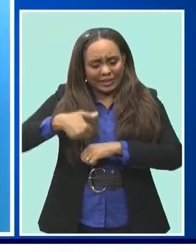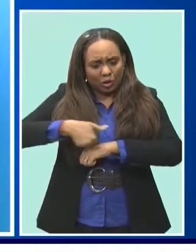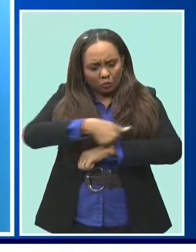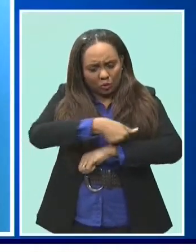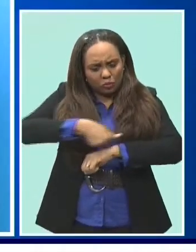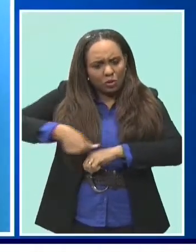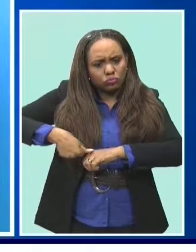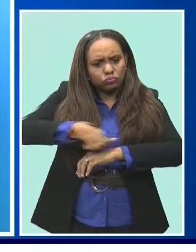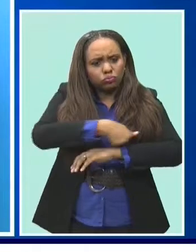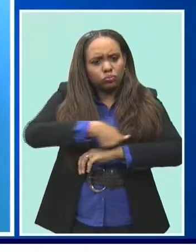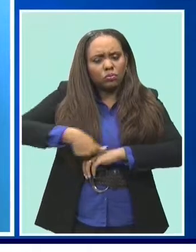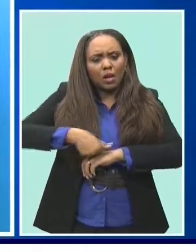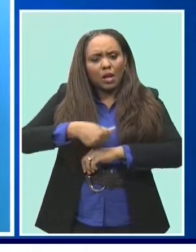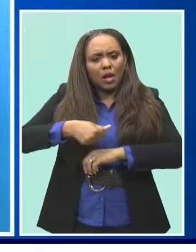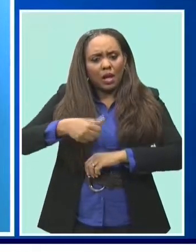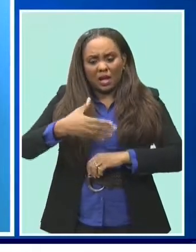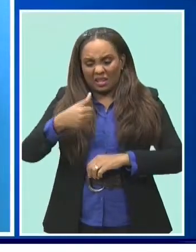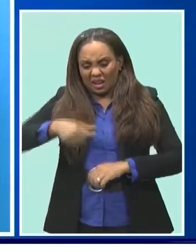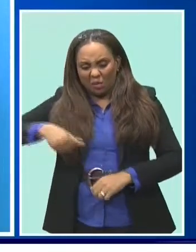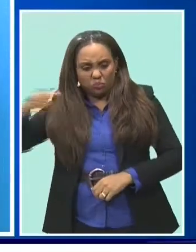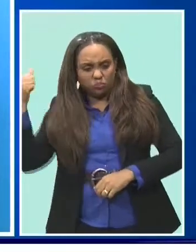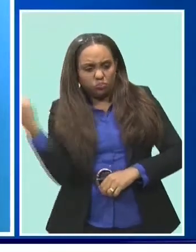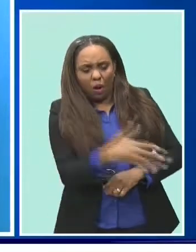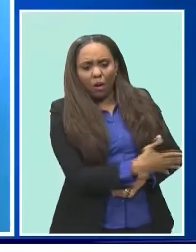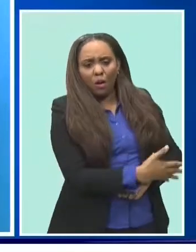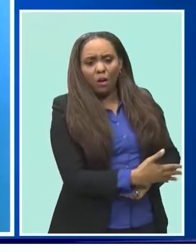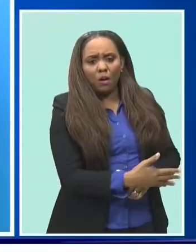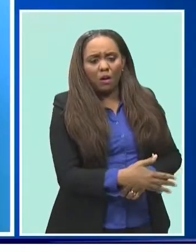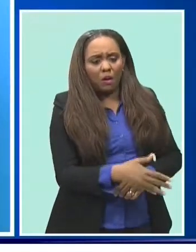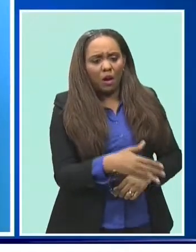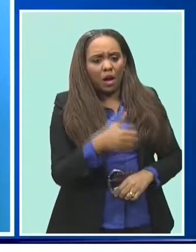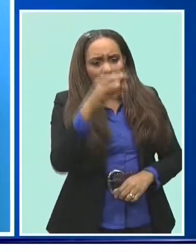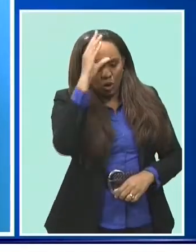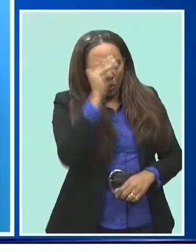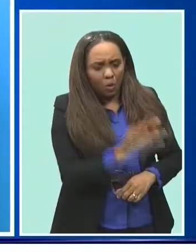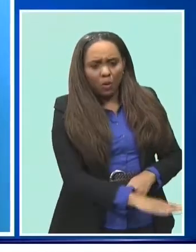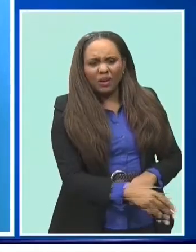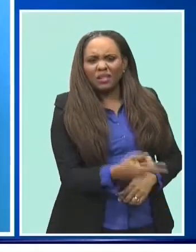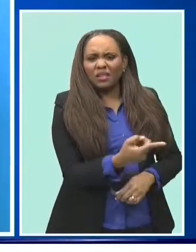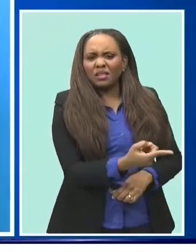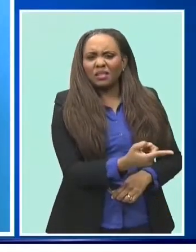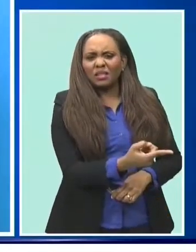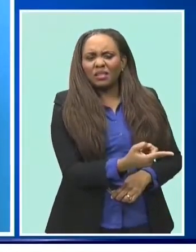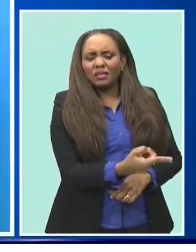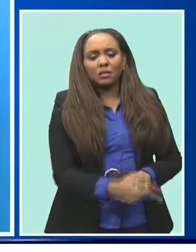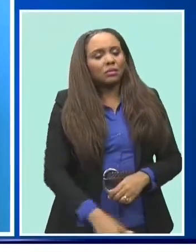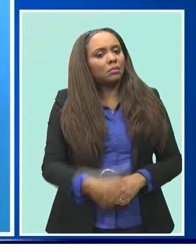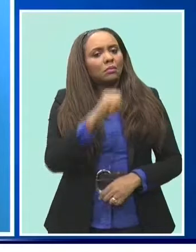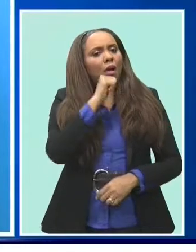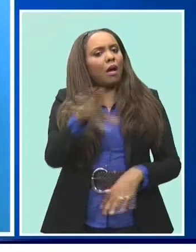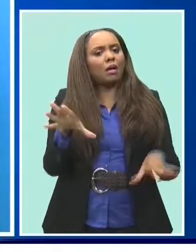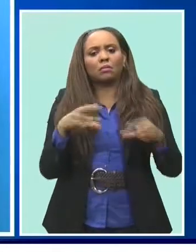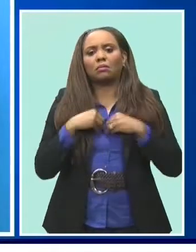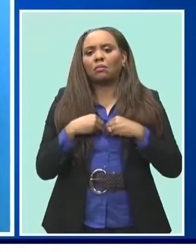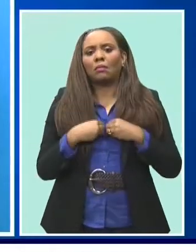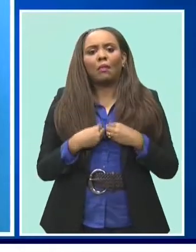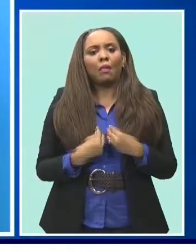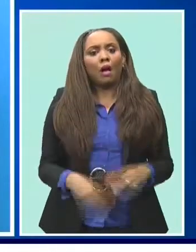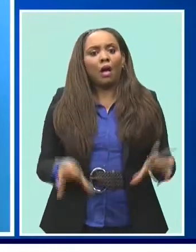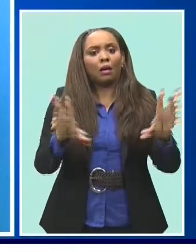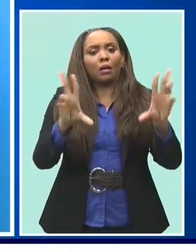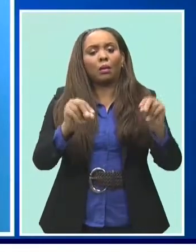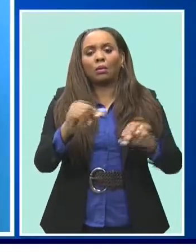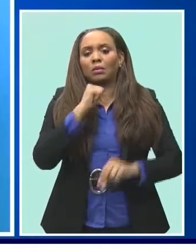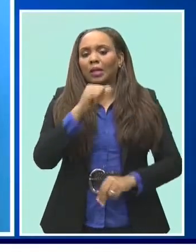that we have to get our people to understand that that's just not the way